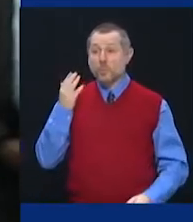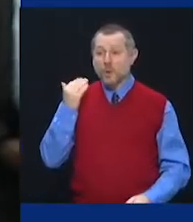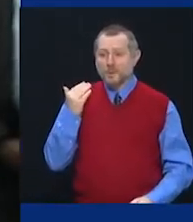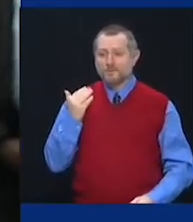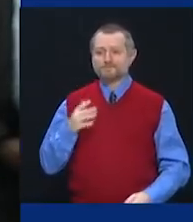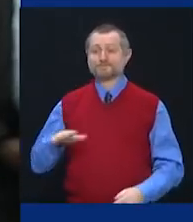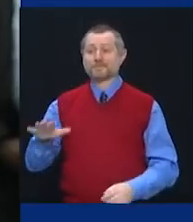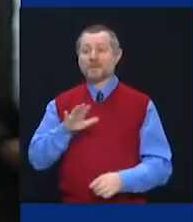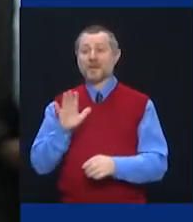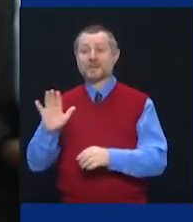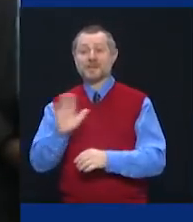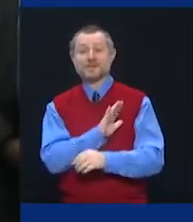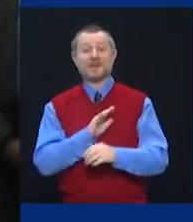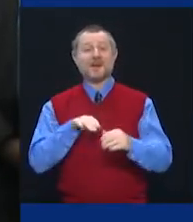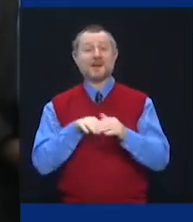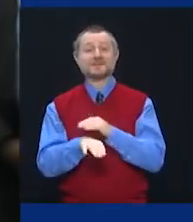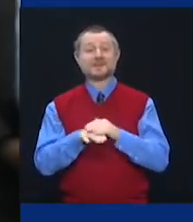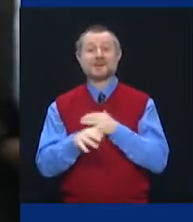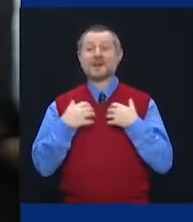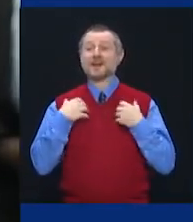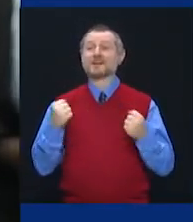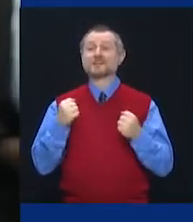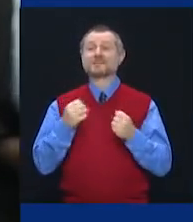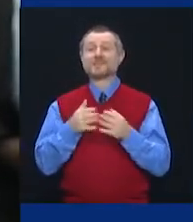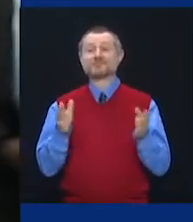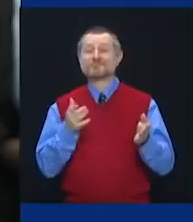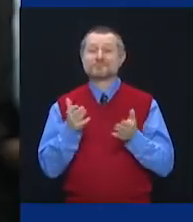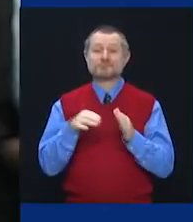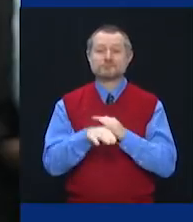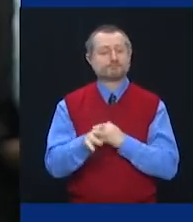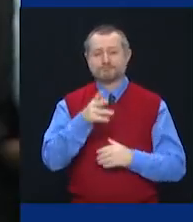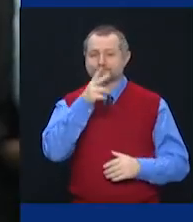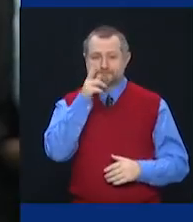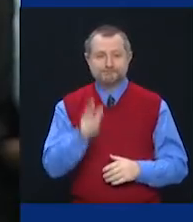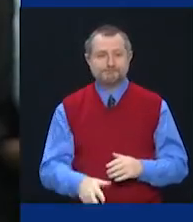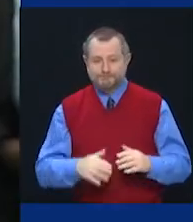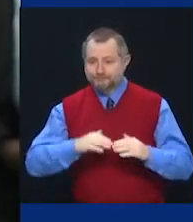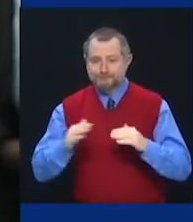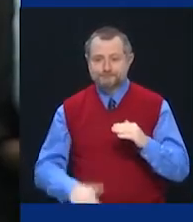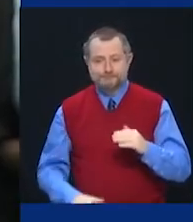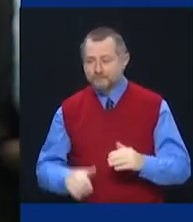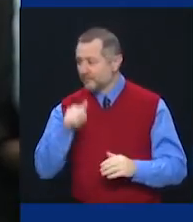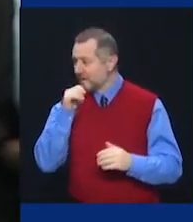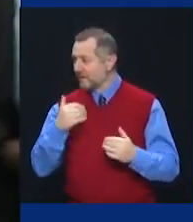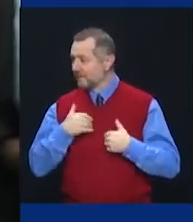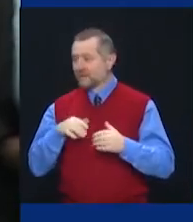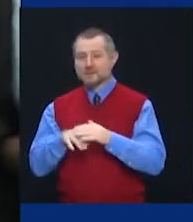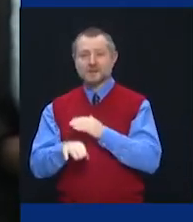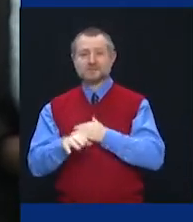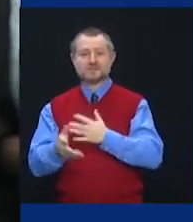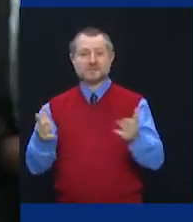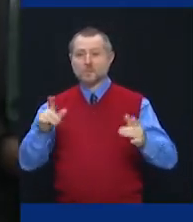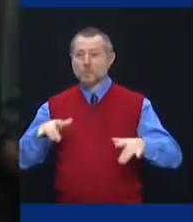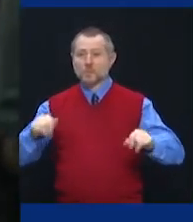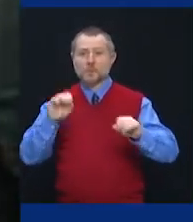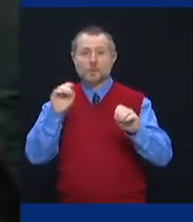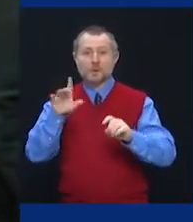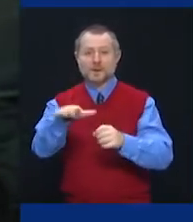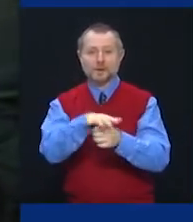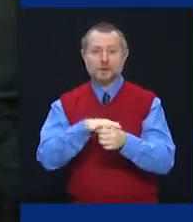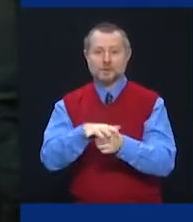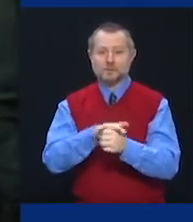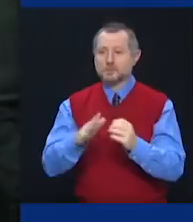disparate healthcare system in this nation, and there are healthcare deserts, and there are communities that are left behind, and